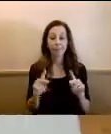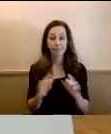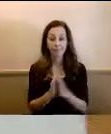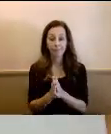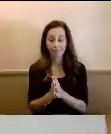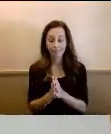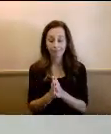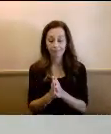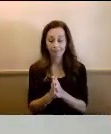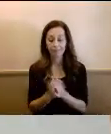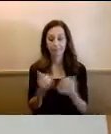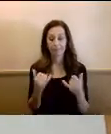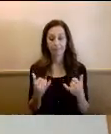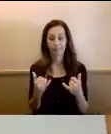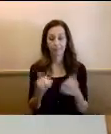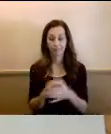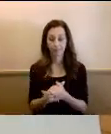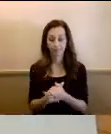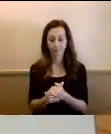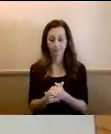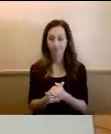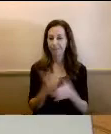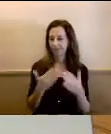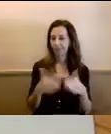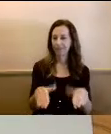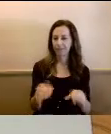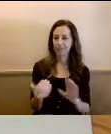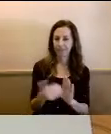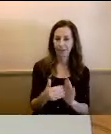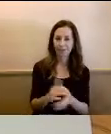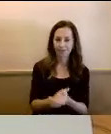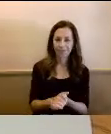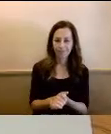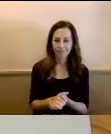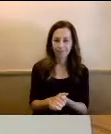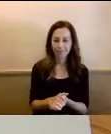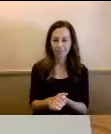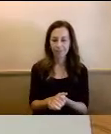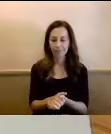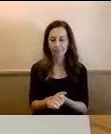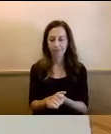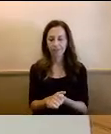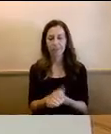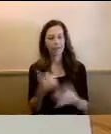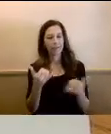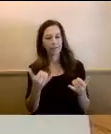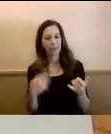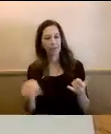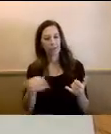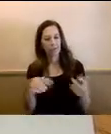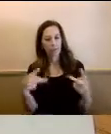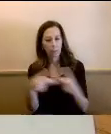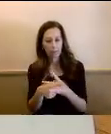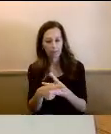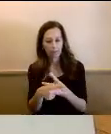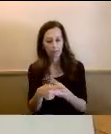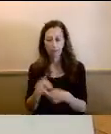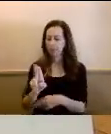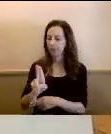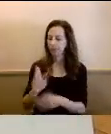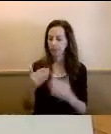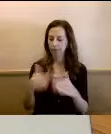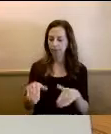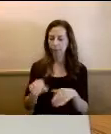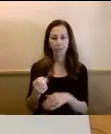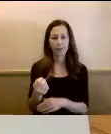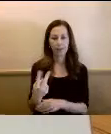Okay, back to division. So now we've got to multiply. We've got u